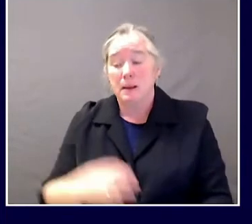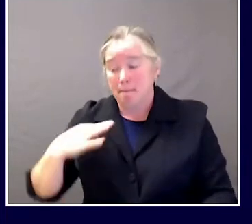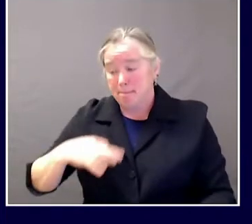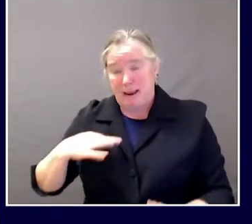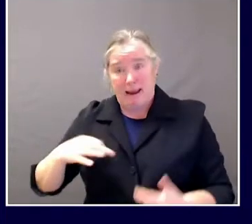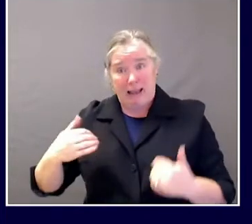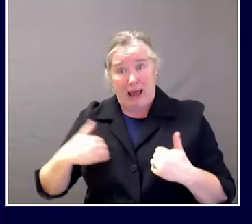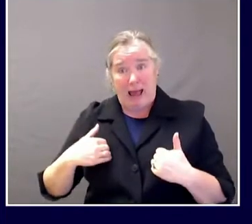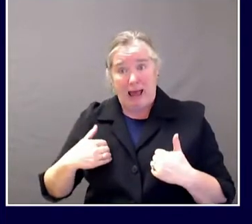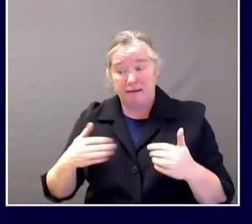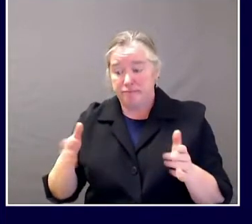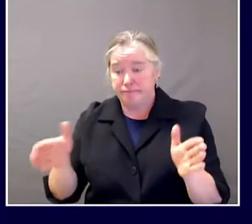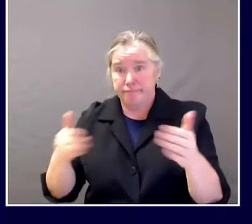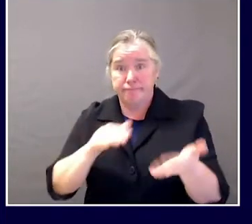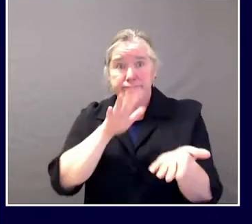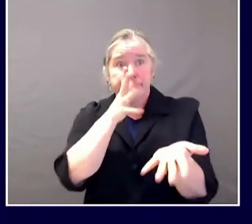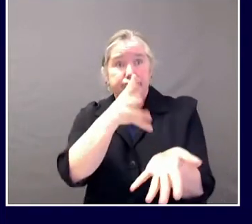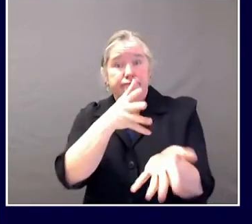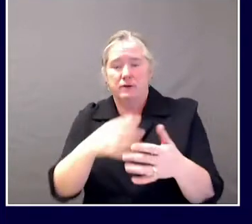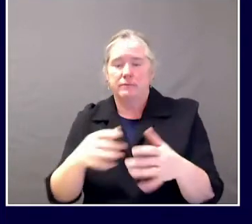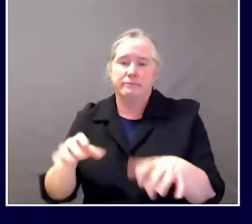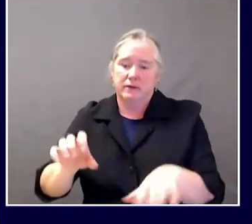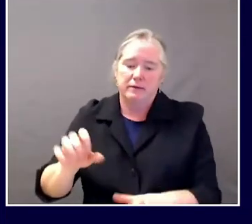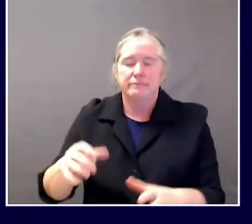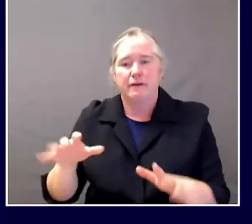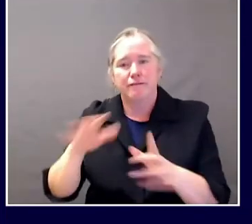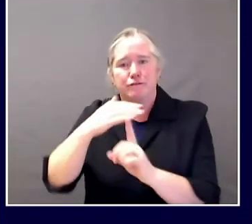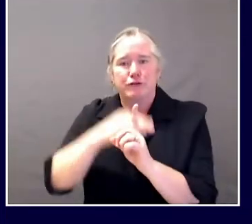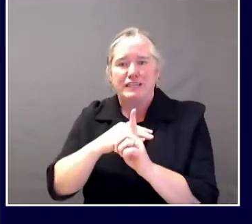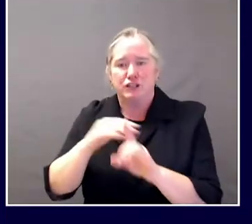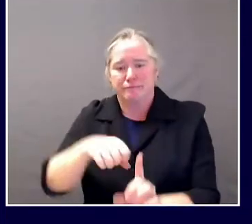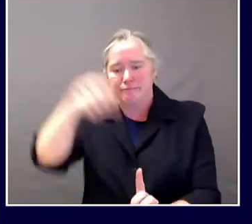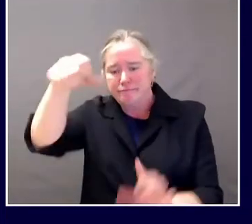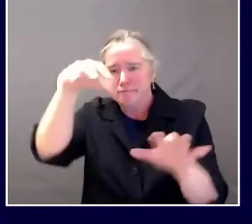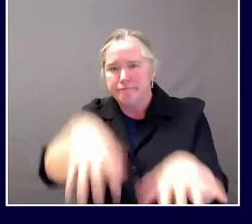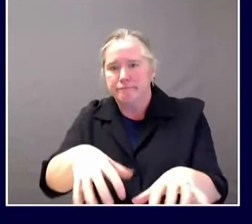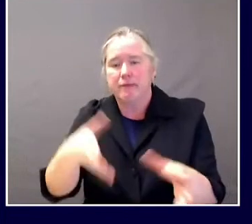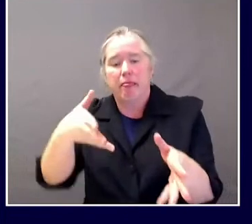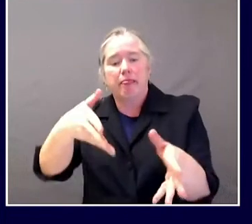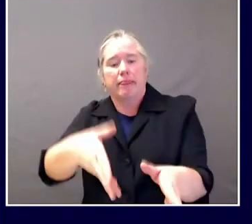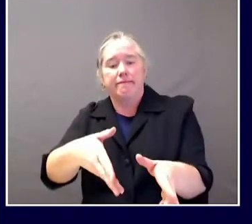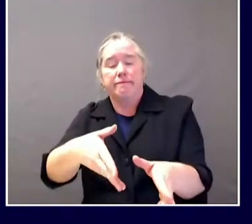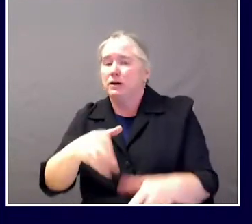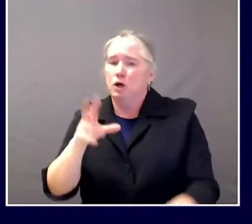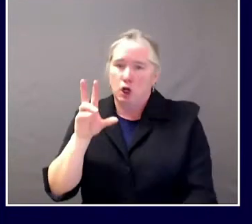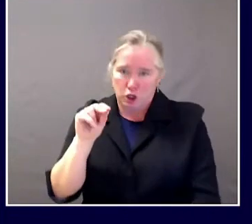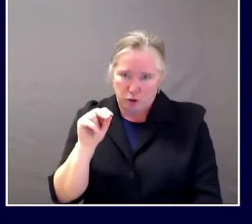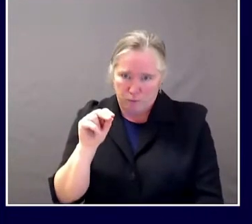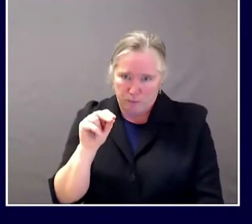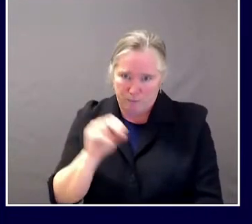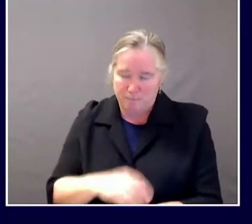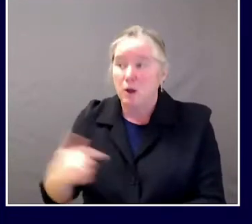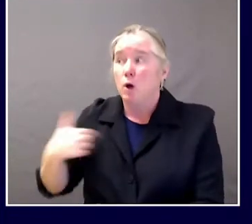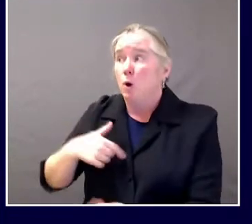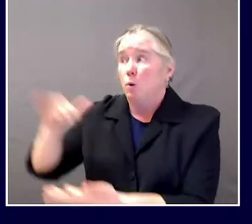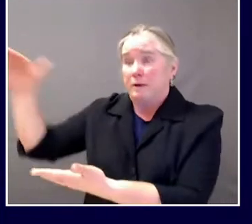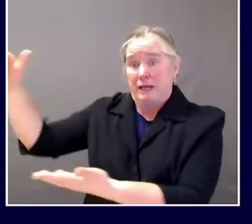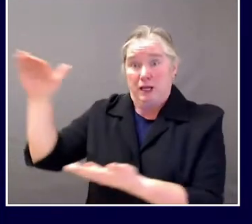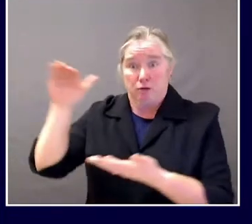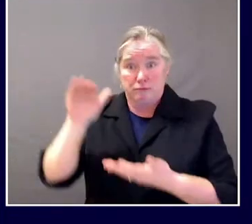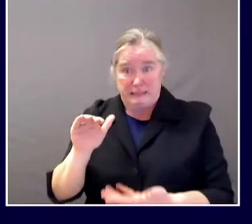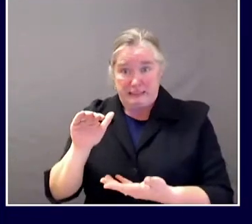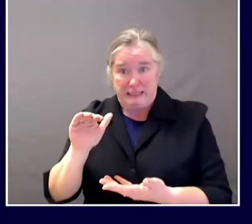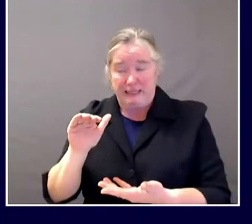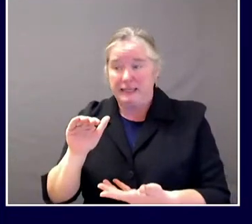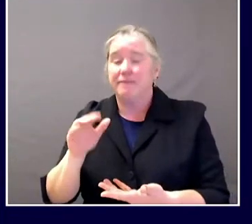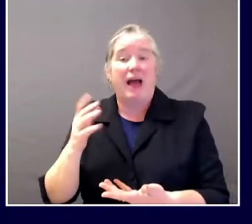shelves. Doses come in, they are allocated directly to hospitals, and we have worked with them to get them into arms